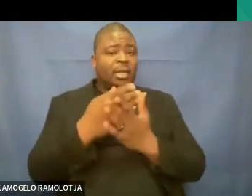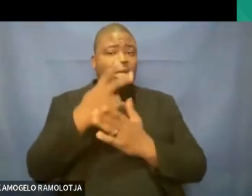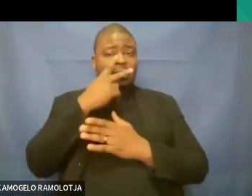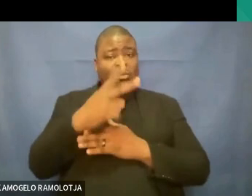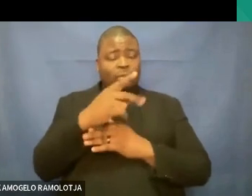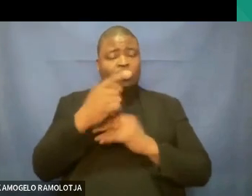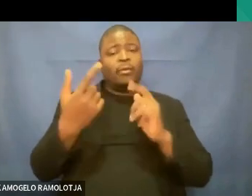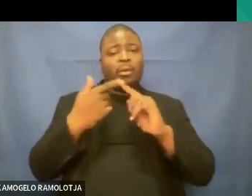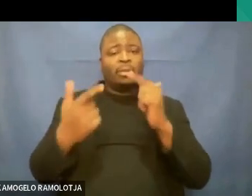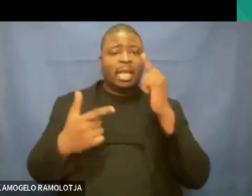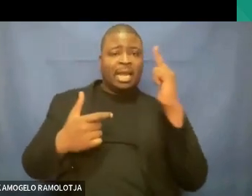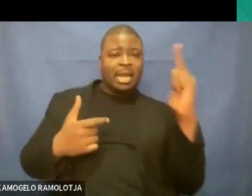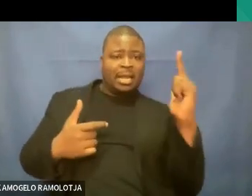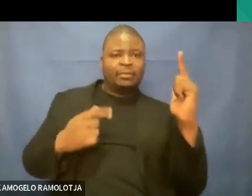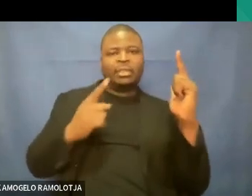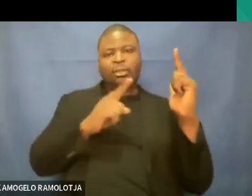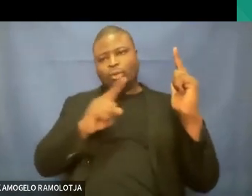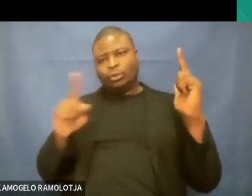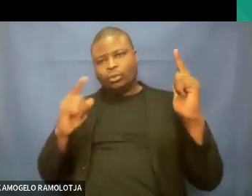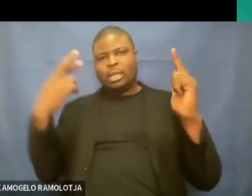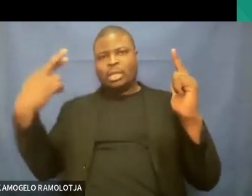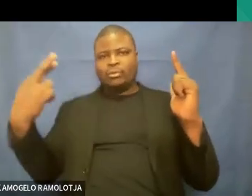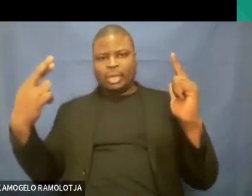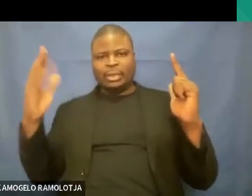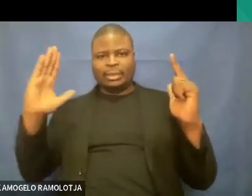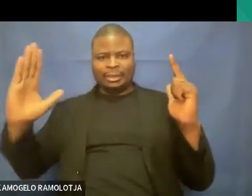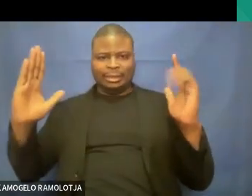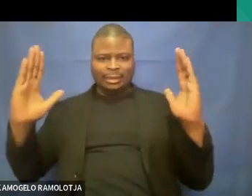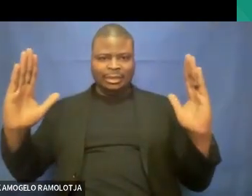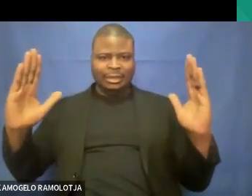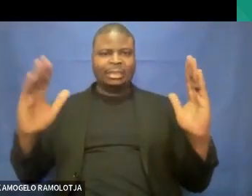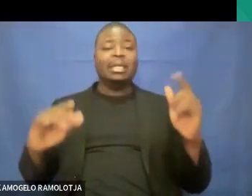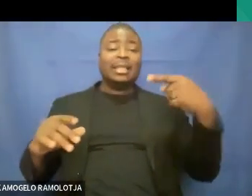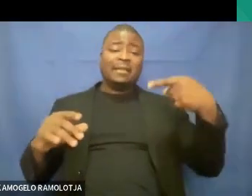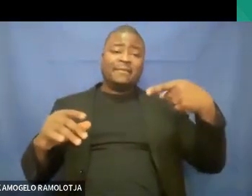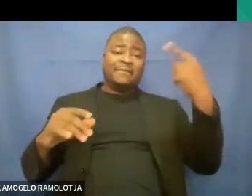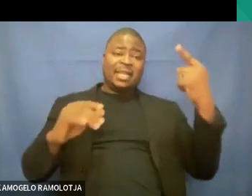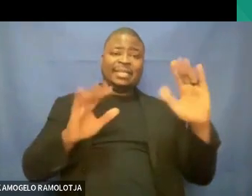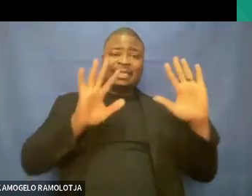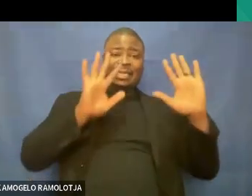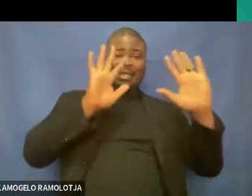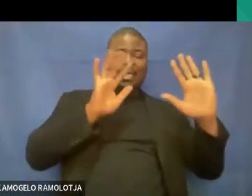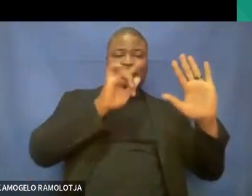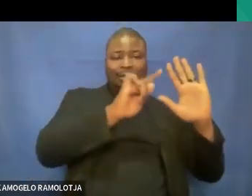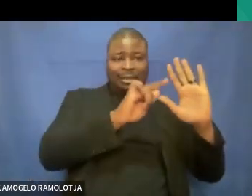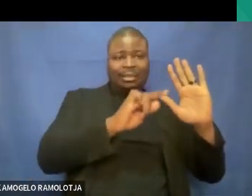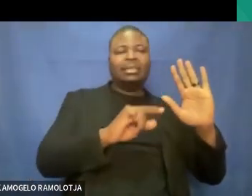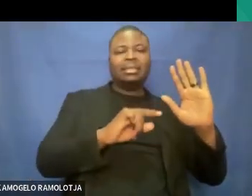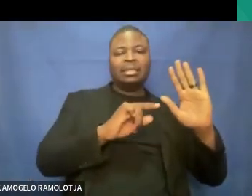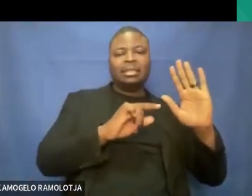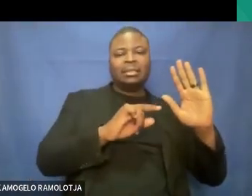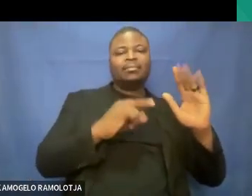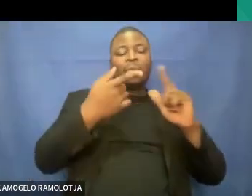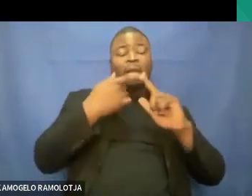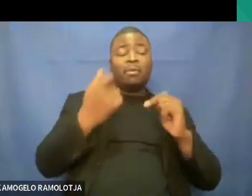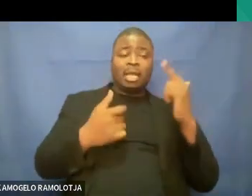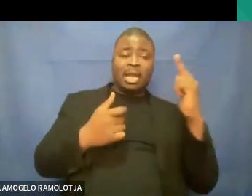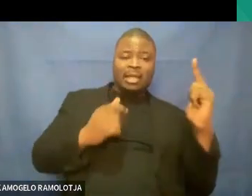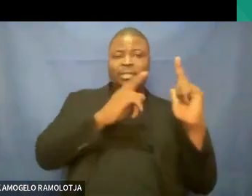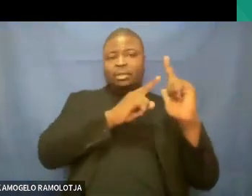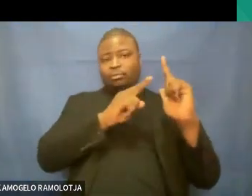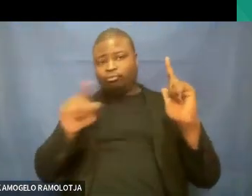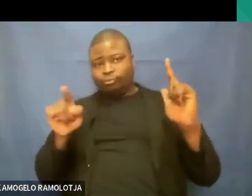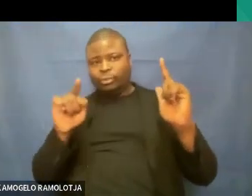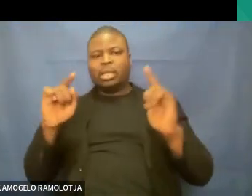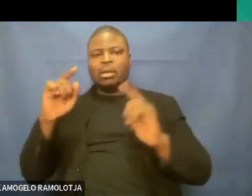the right, those are the first 10 priorities that are shown in the first left. And those